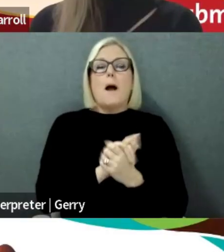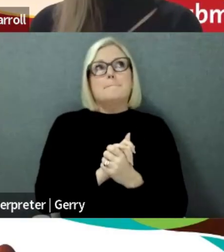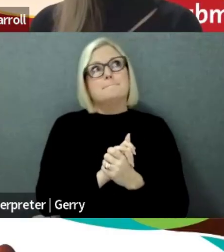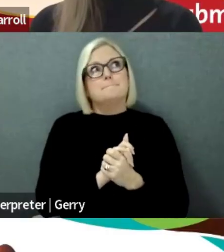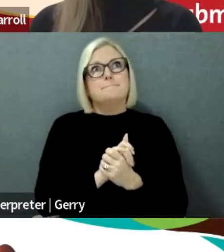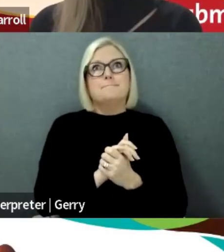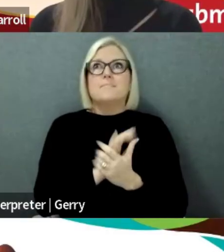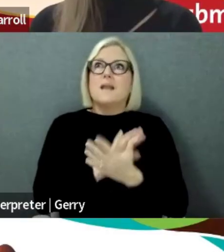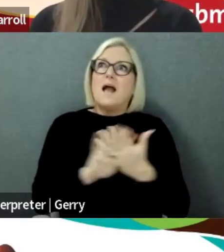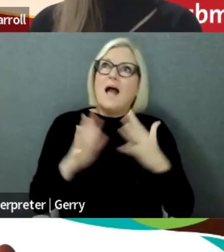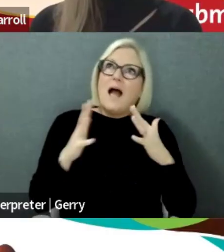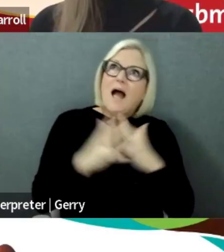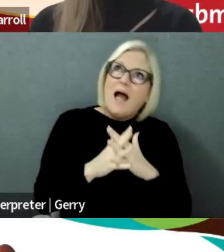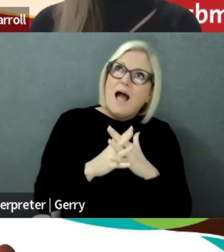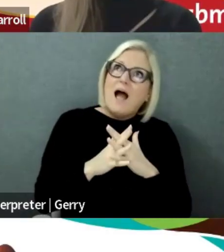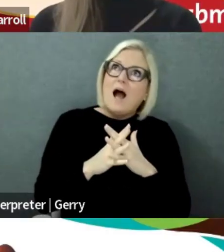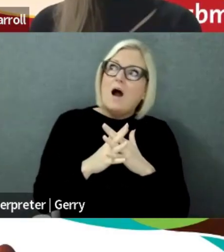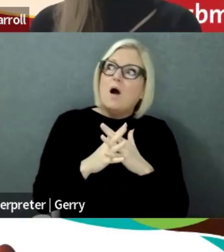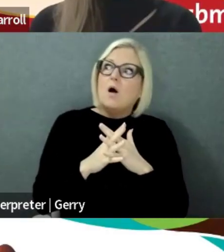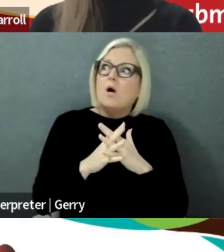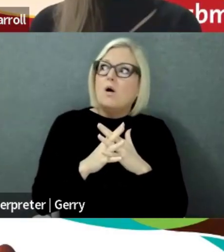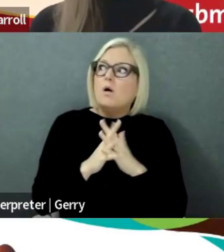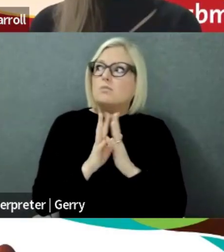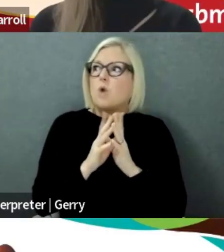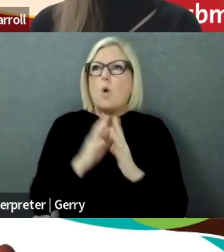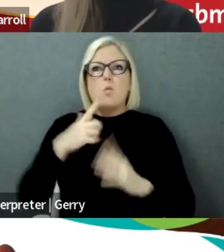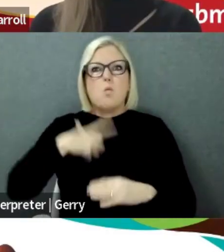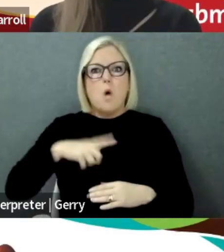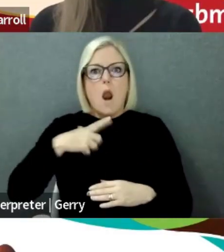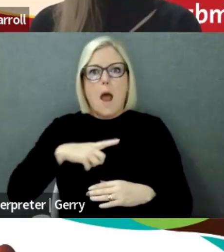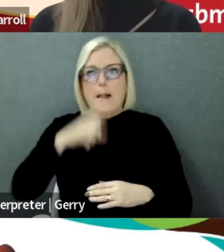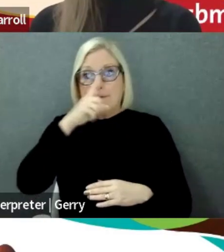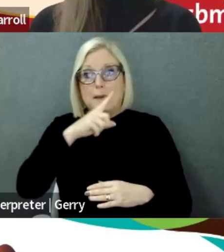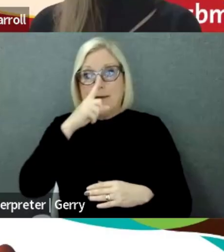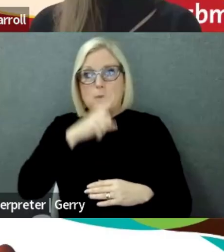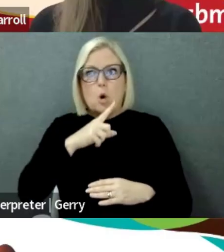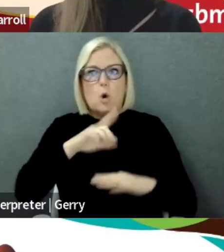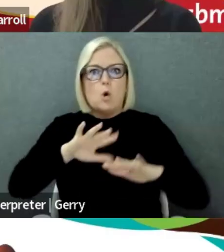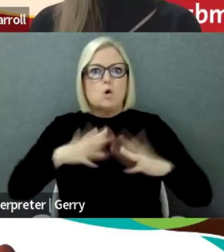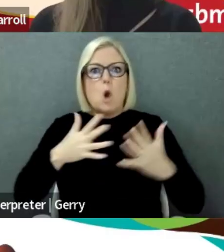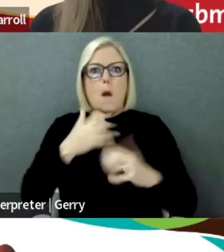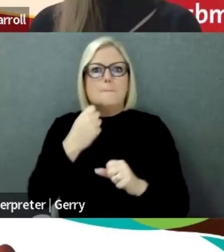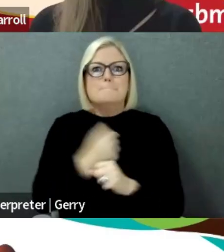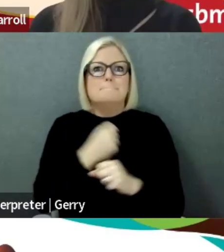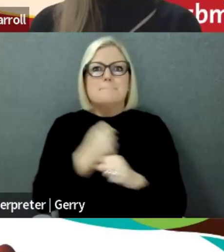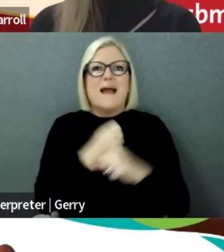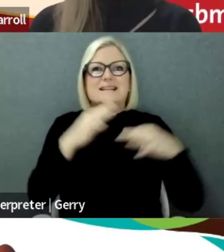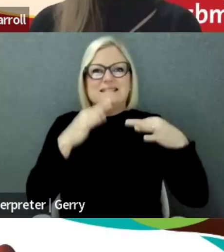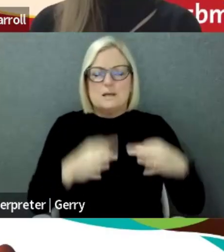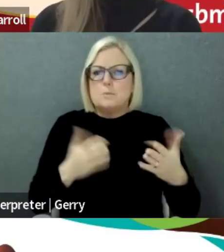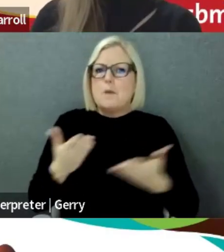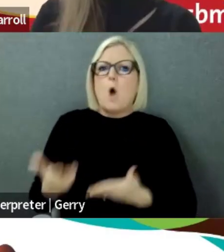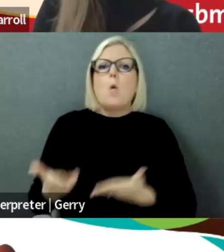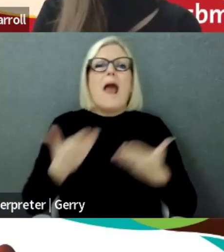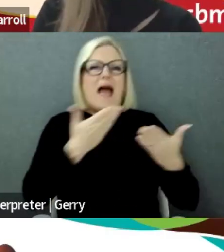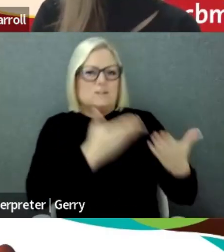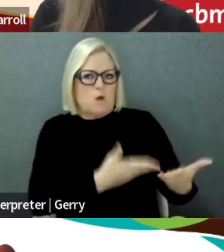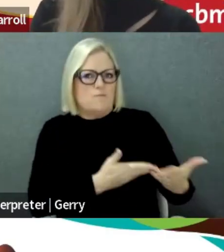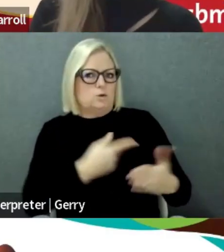ways people are stopped from making their own decisions, staying safe, and joining in. And I will hand the floor now to Amesa.